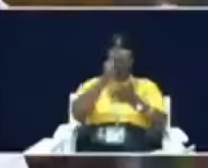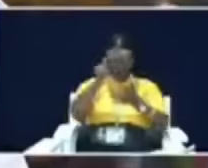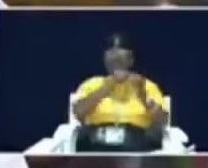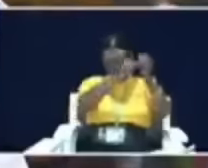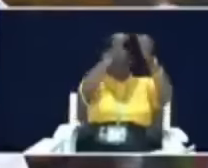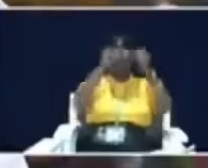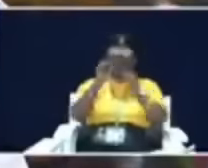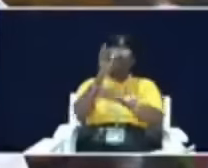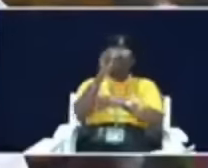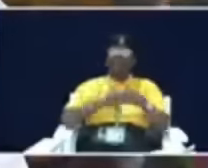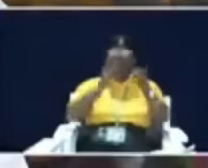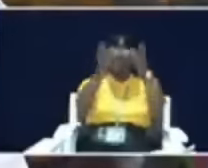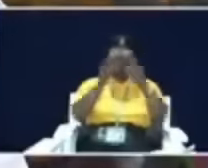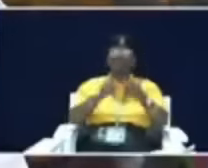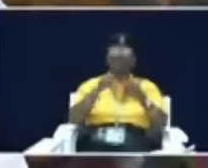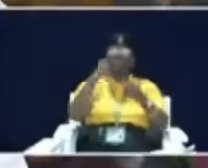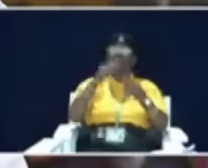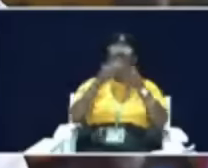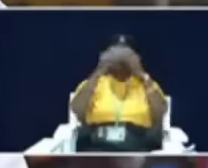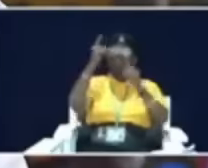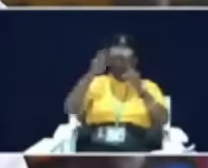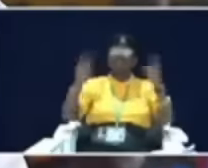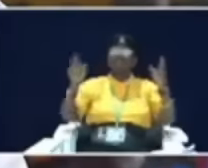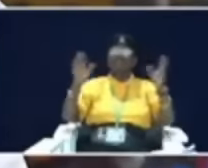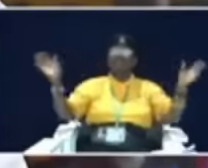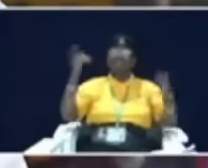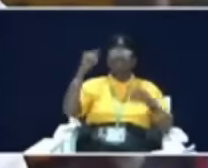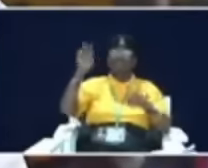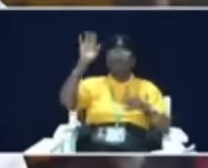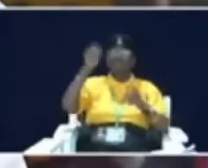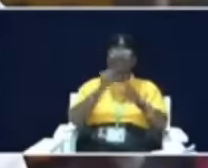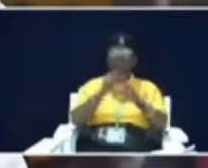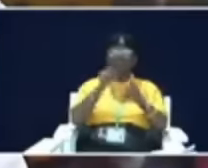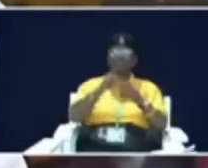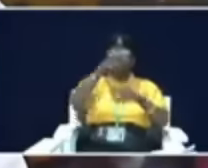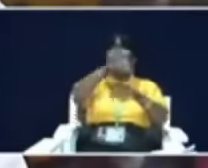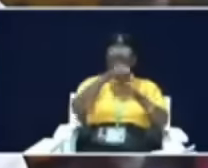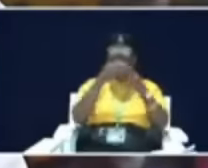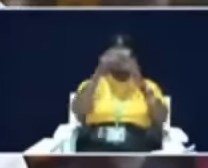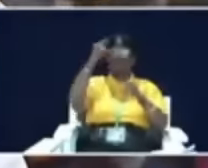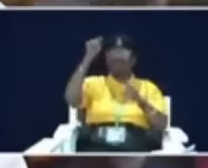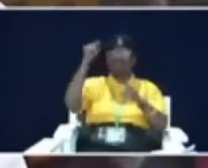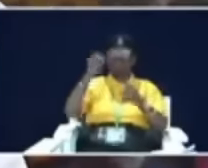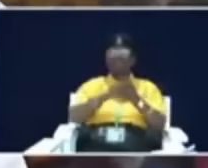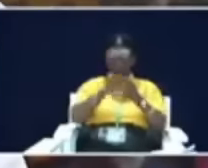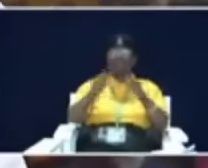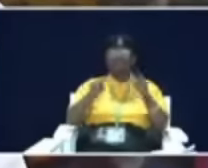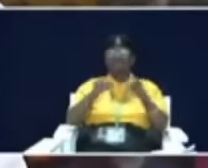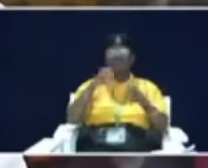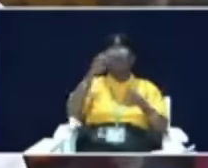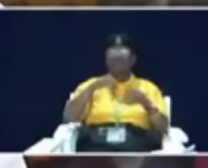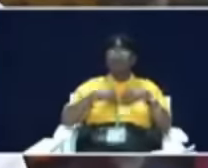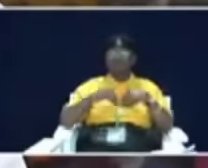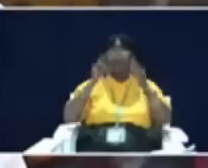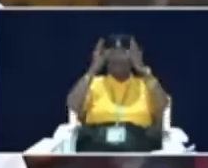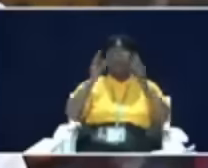Almighty God, I want to say thank you very much for your word tonight. Thank you for these people who have decided to respond to